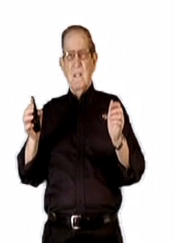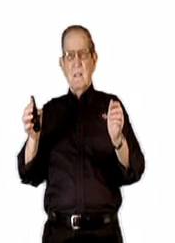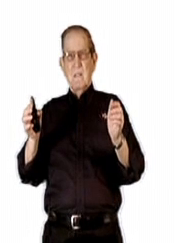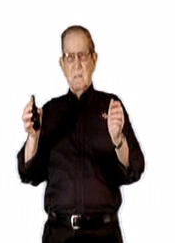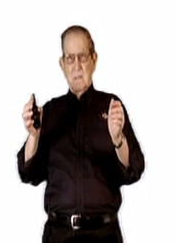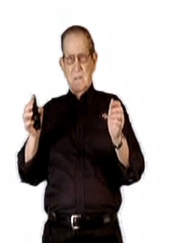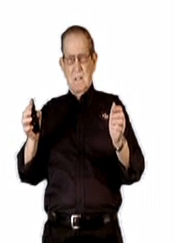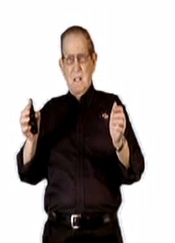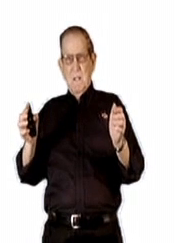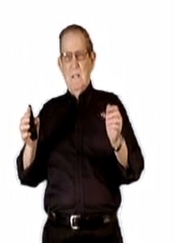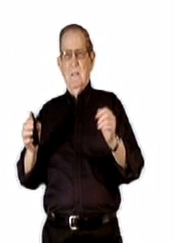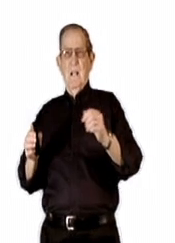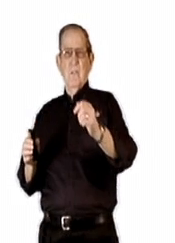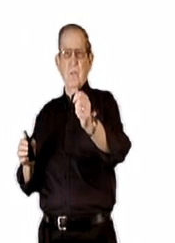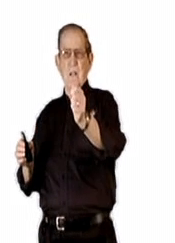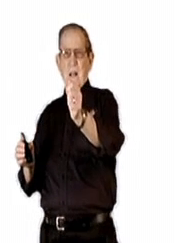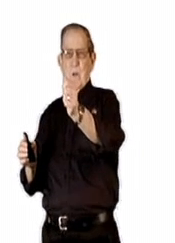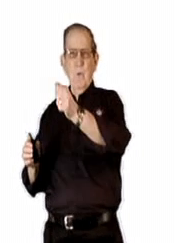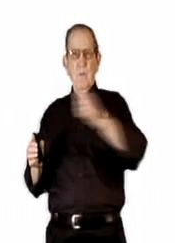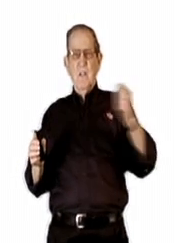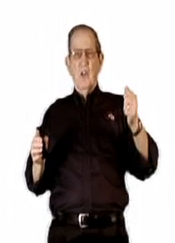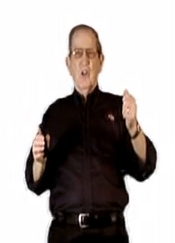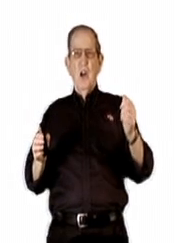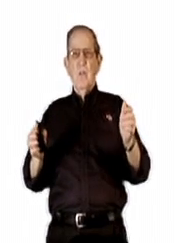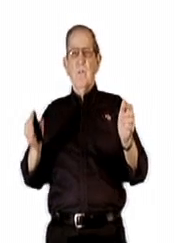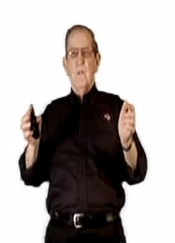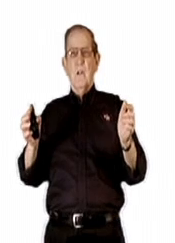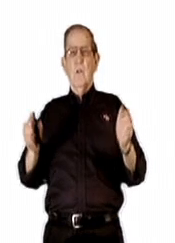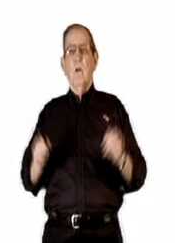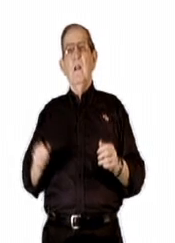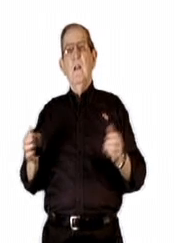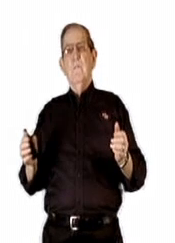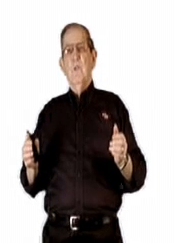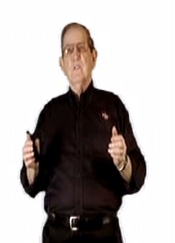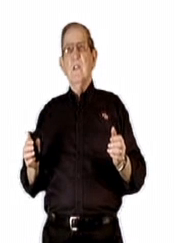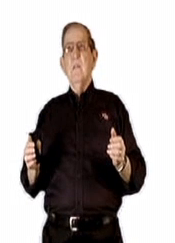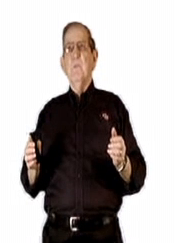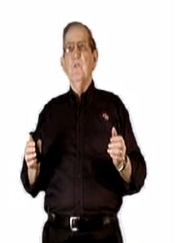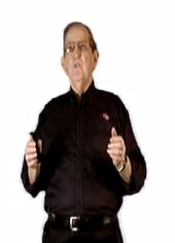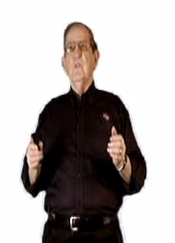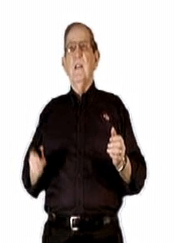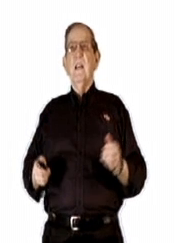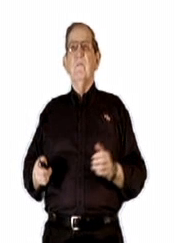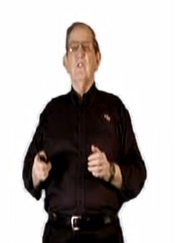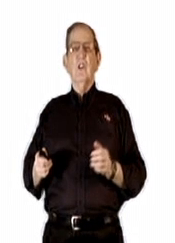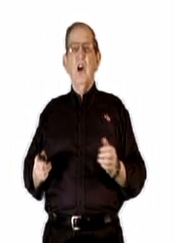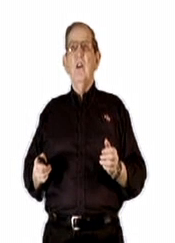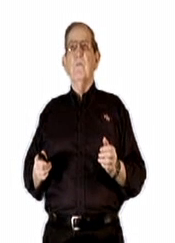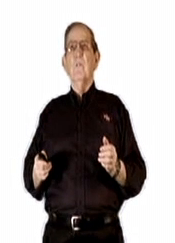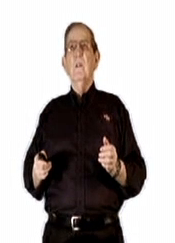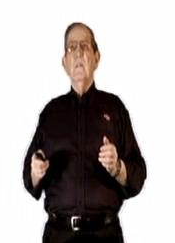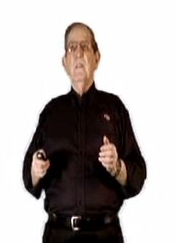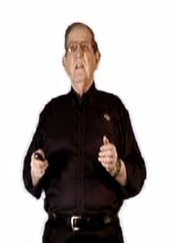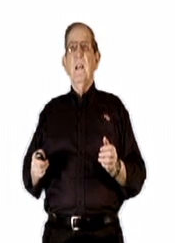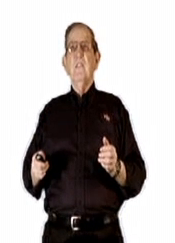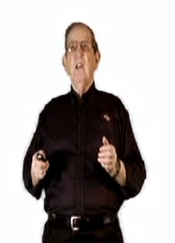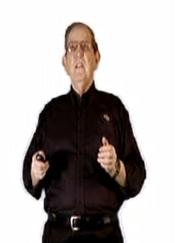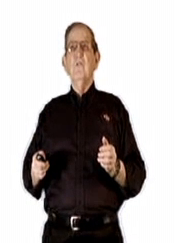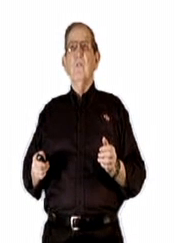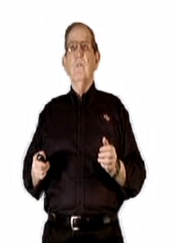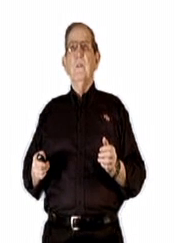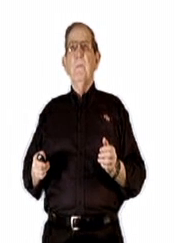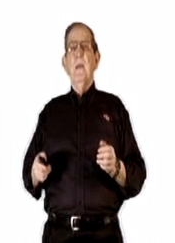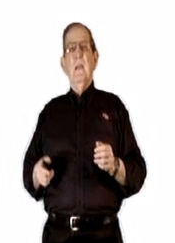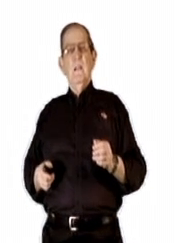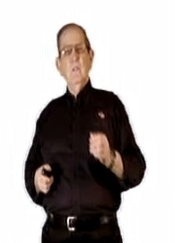the imminent danger like removing a cover, and there you are. For example, you could have a cover that had danger